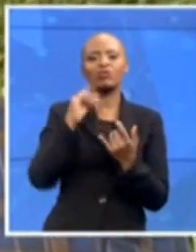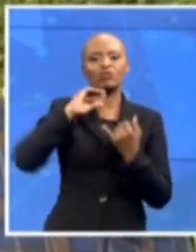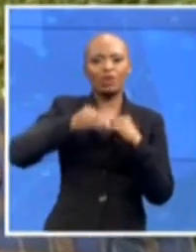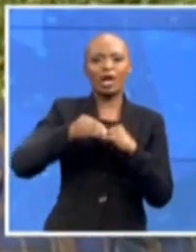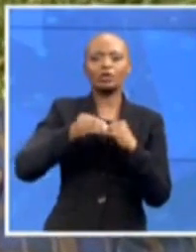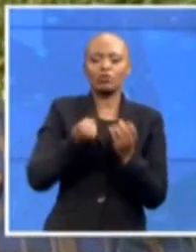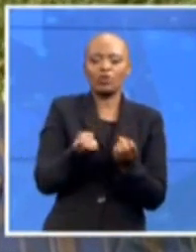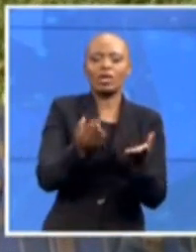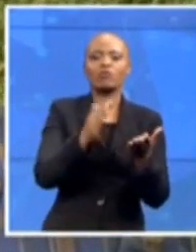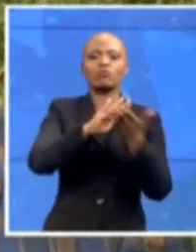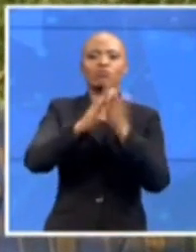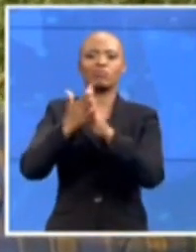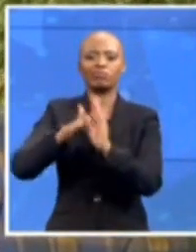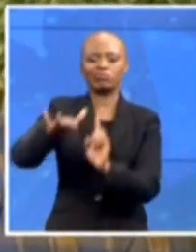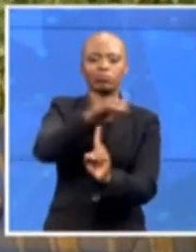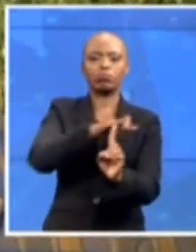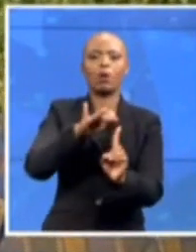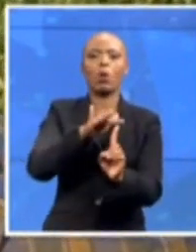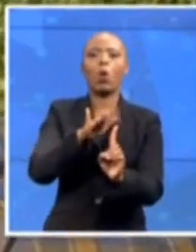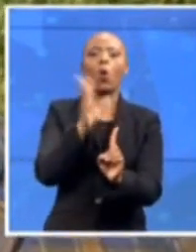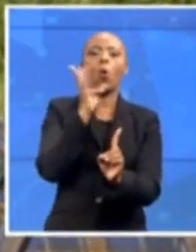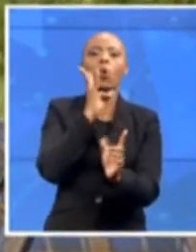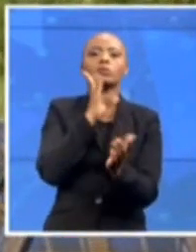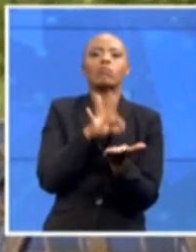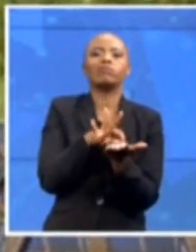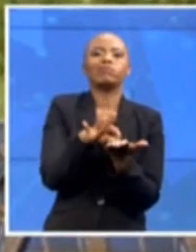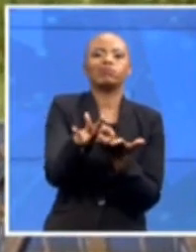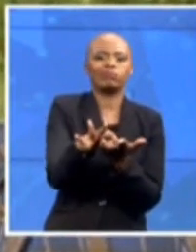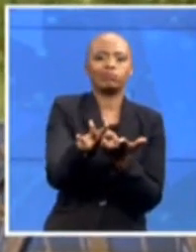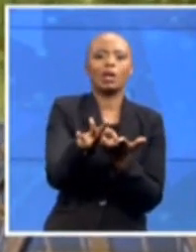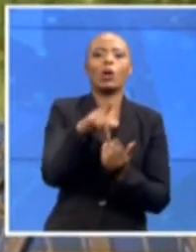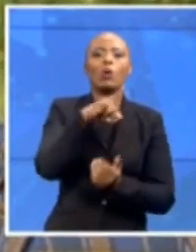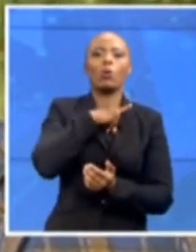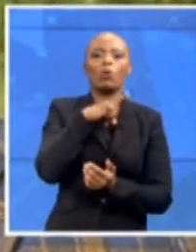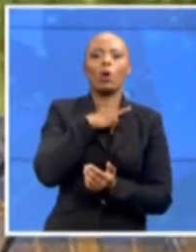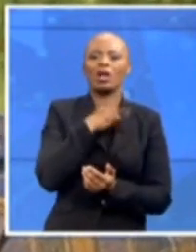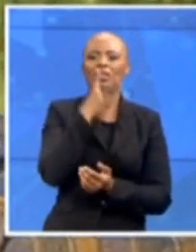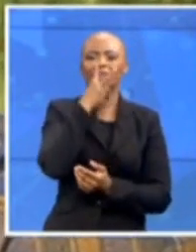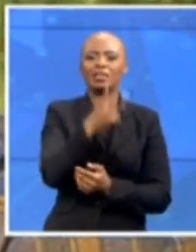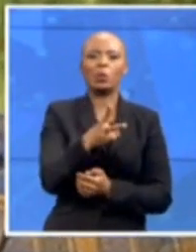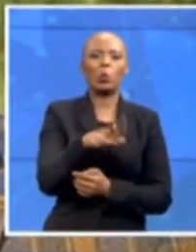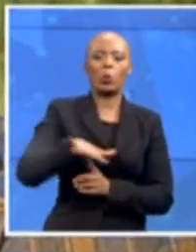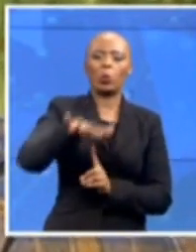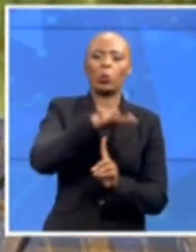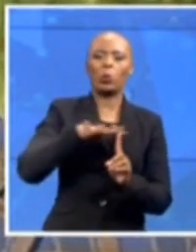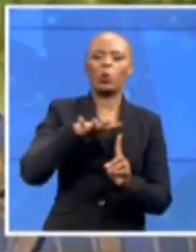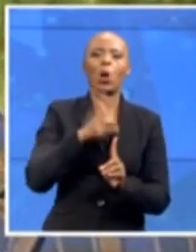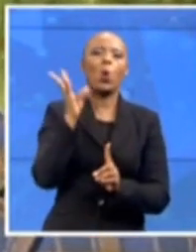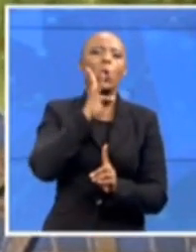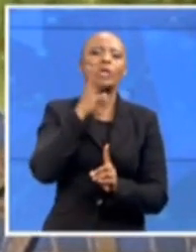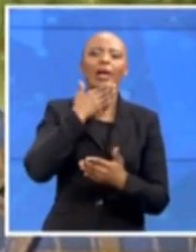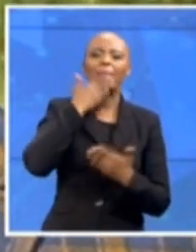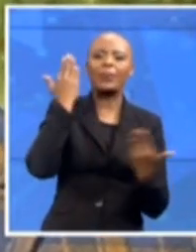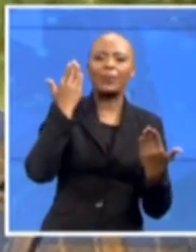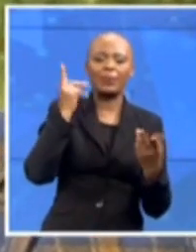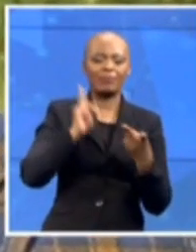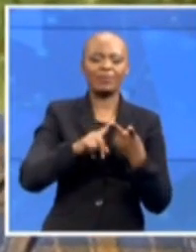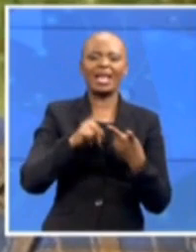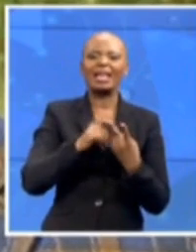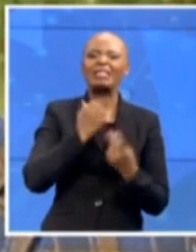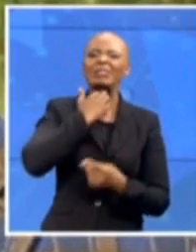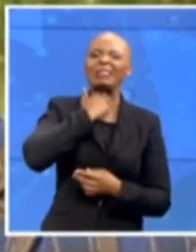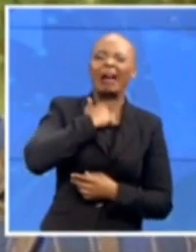many years ago, seeing that the area is very dry and there is no water. We established boreholes ourselves as the community trust